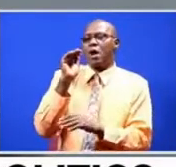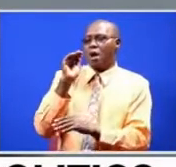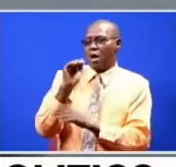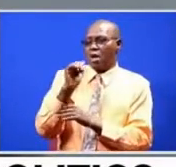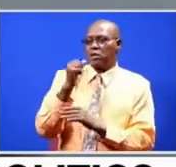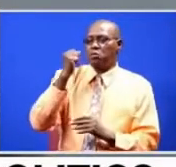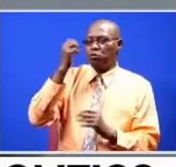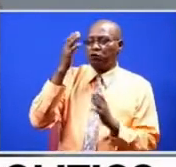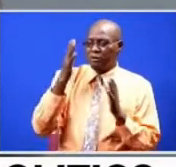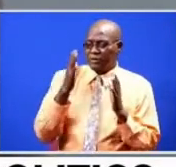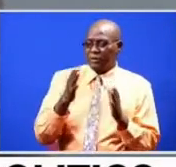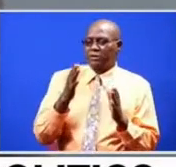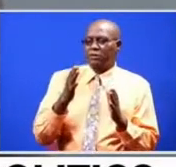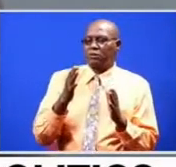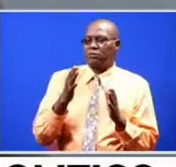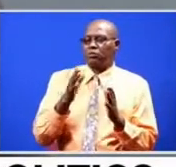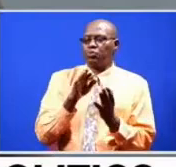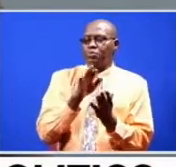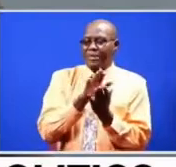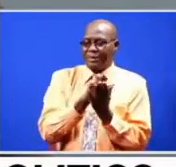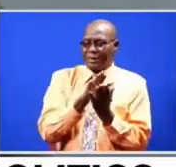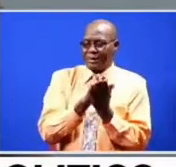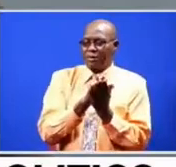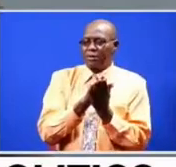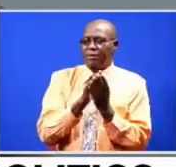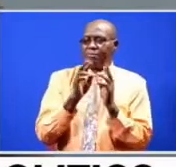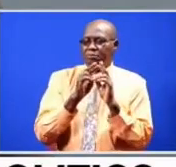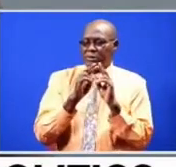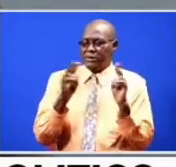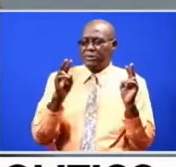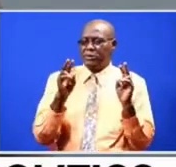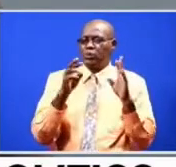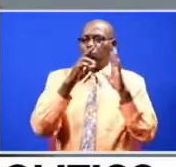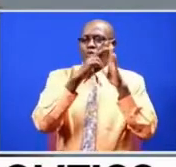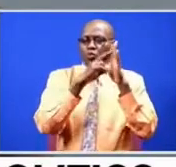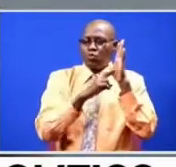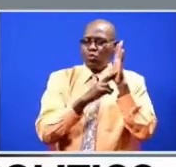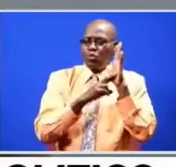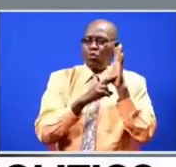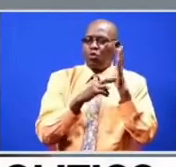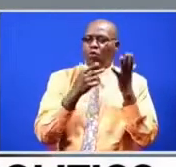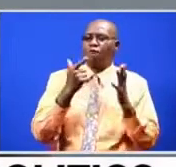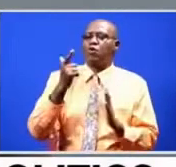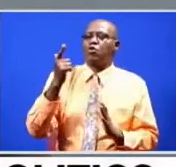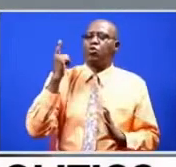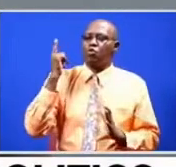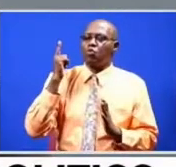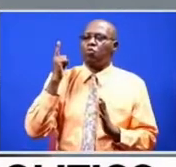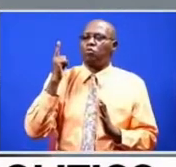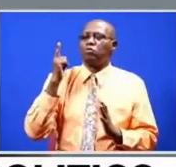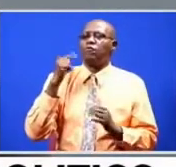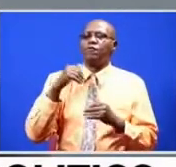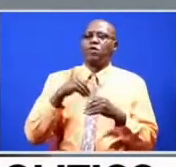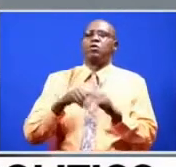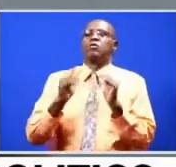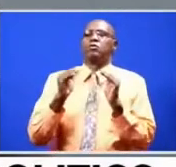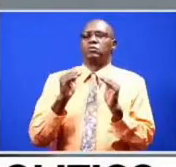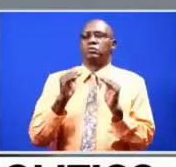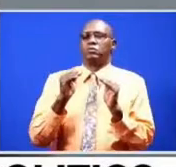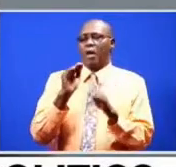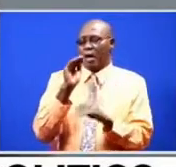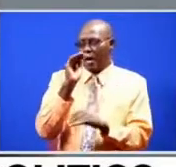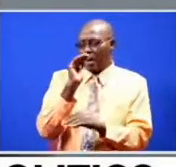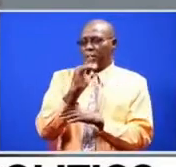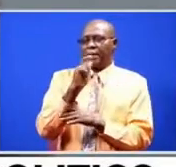politicians to maintain peace and the rule of law. We urge Kenyans to